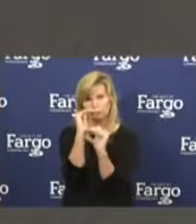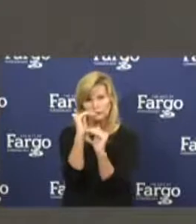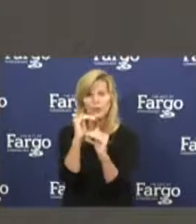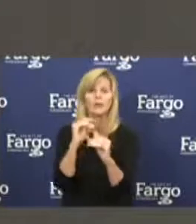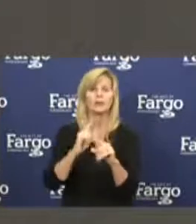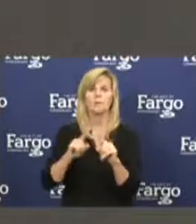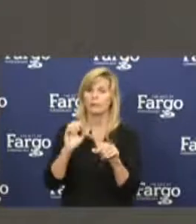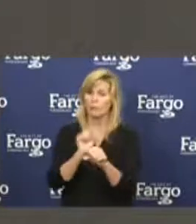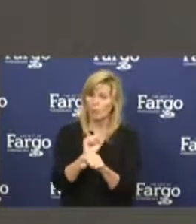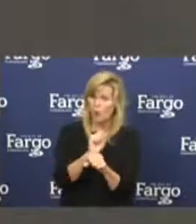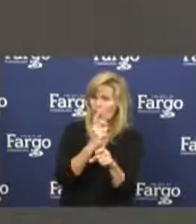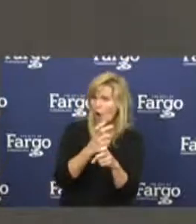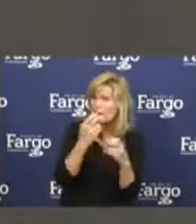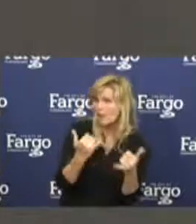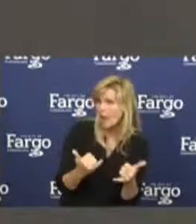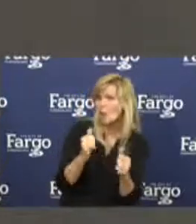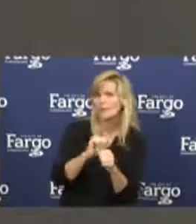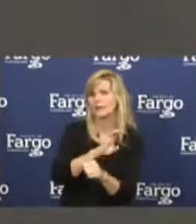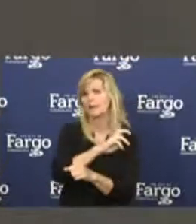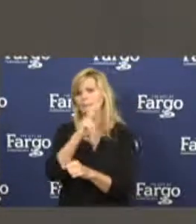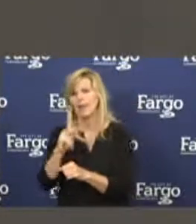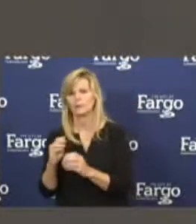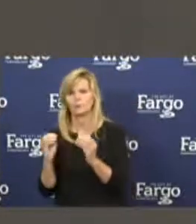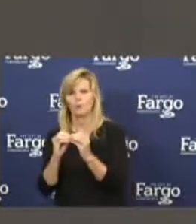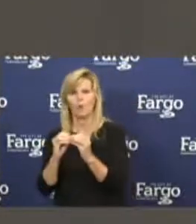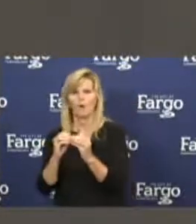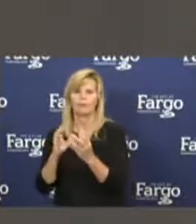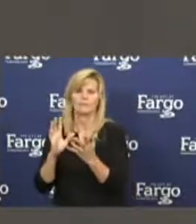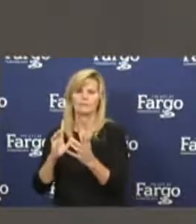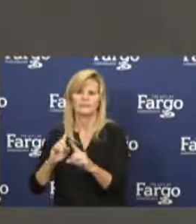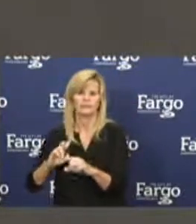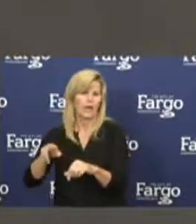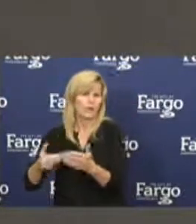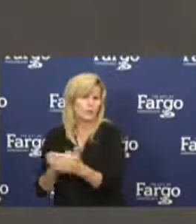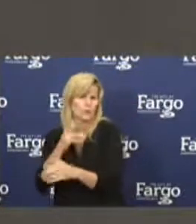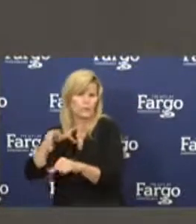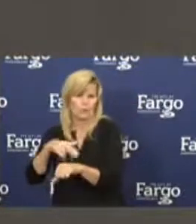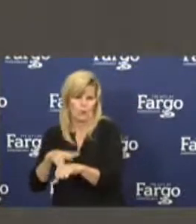and we can get back to a new normal and quicker and more easily. Thank you.